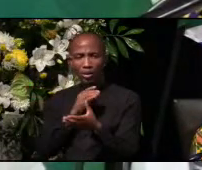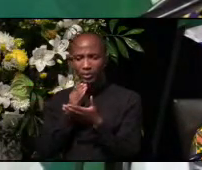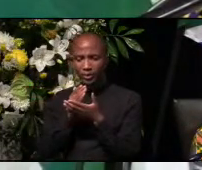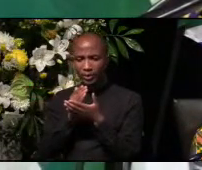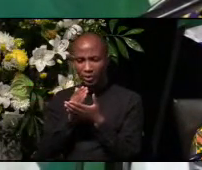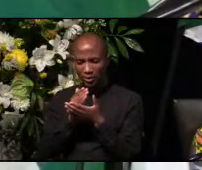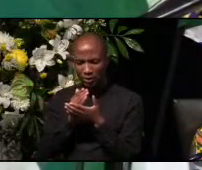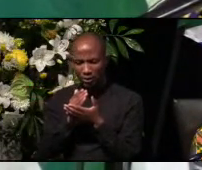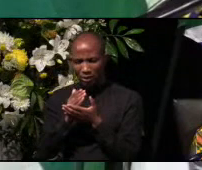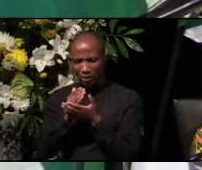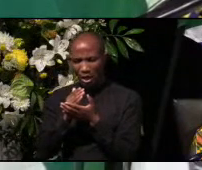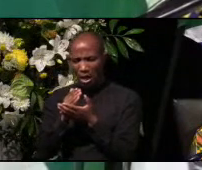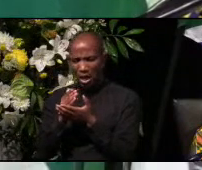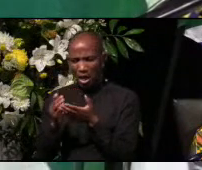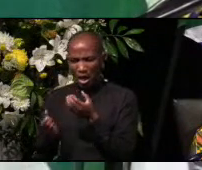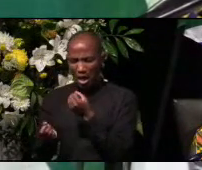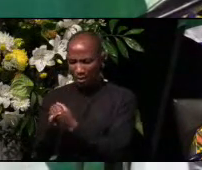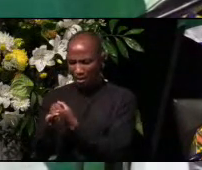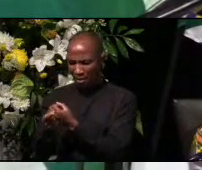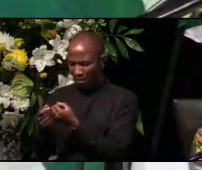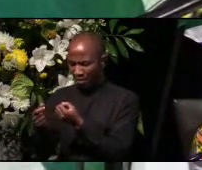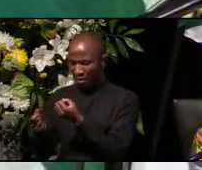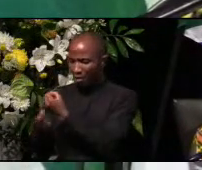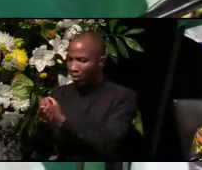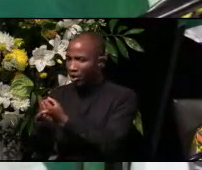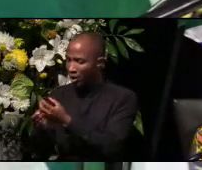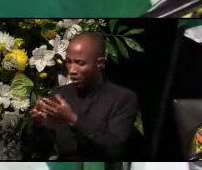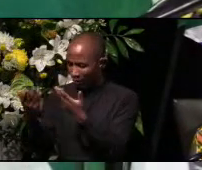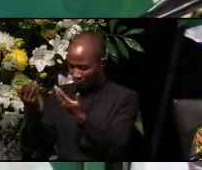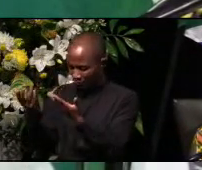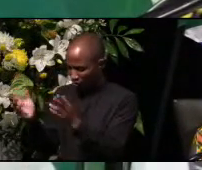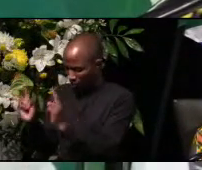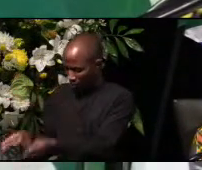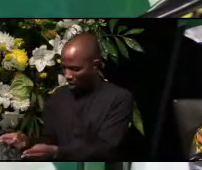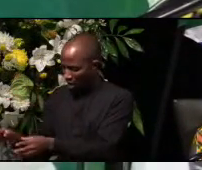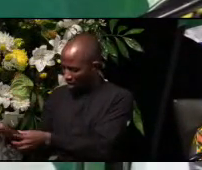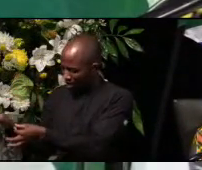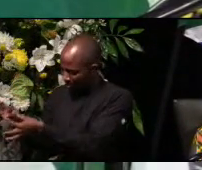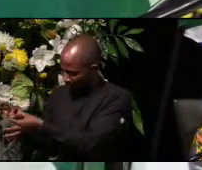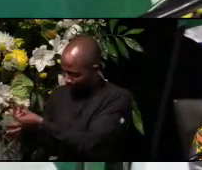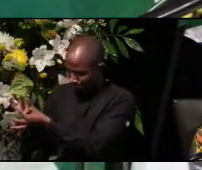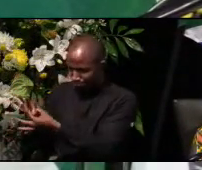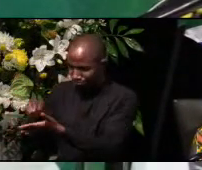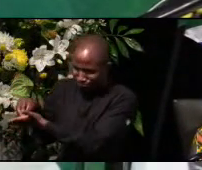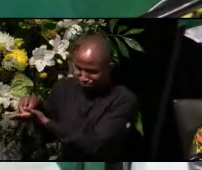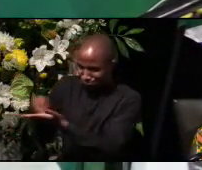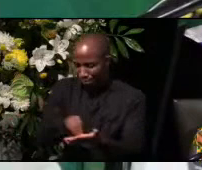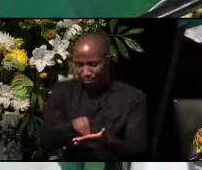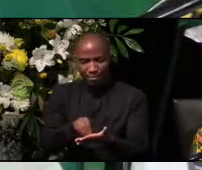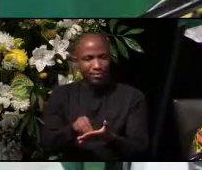his remains to templestadt and say that